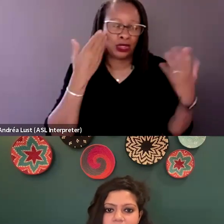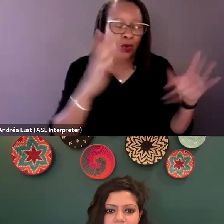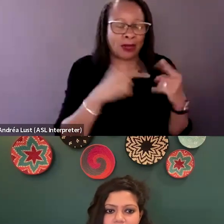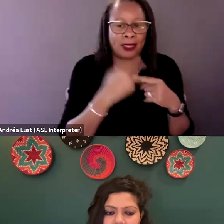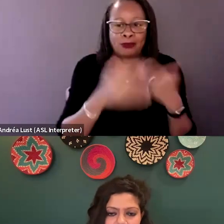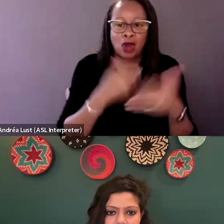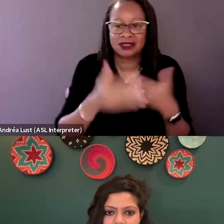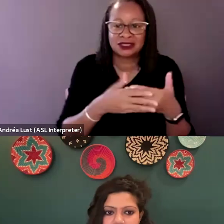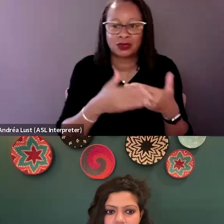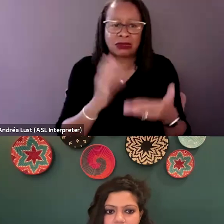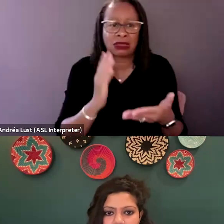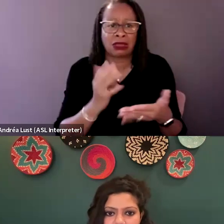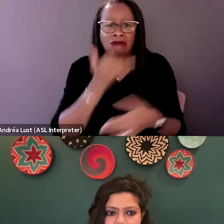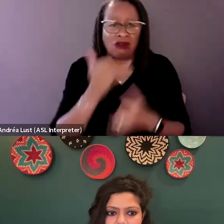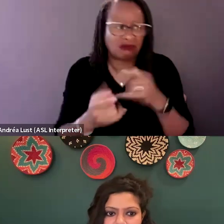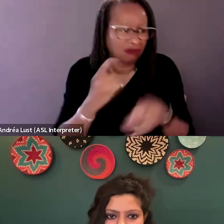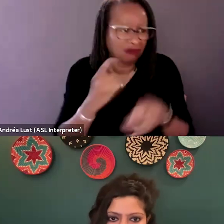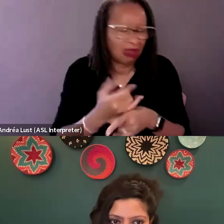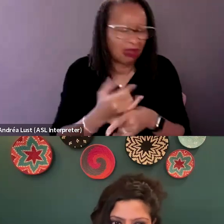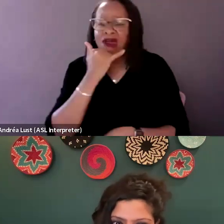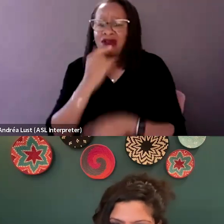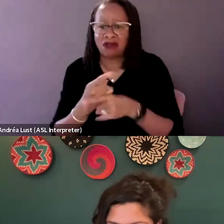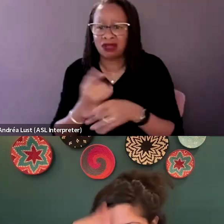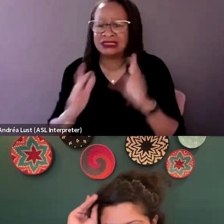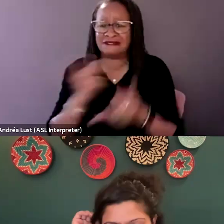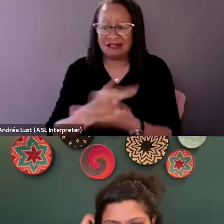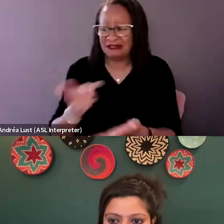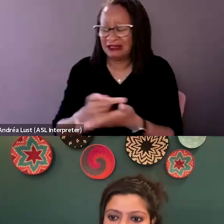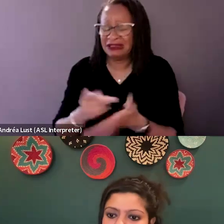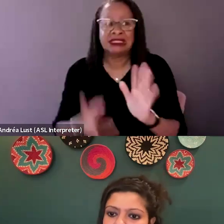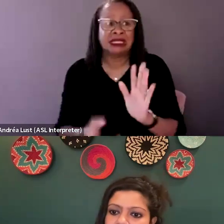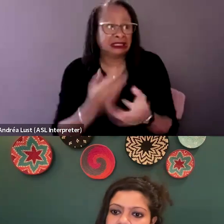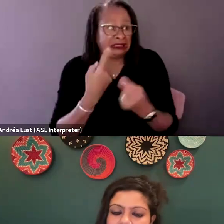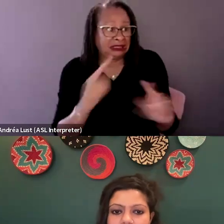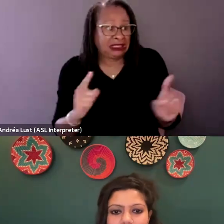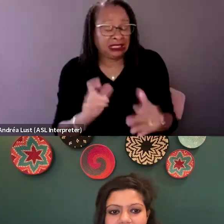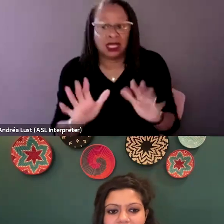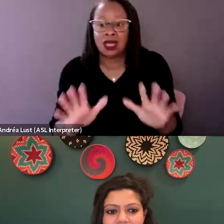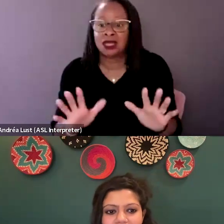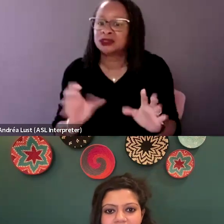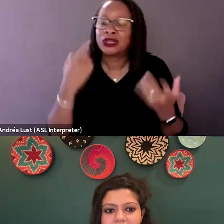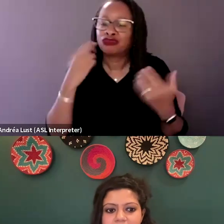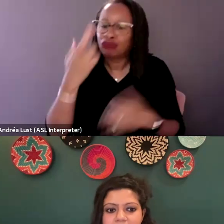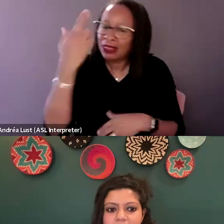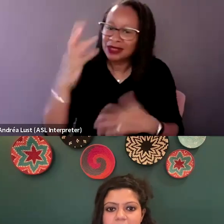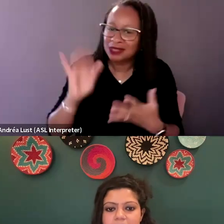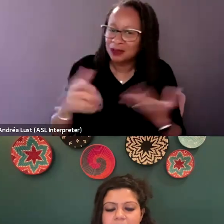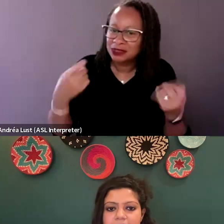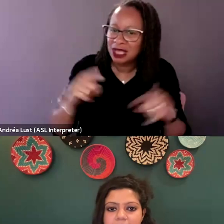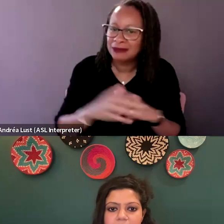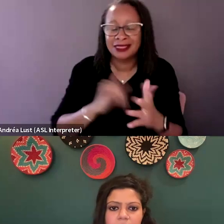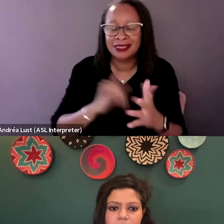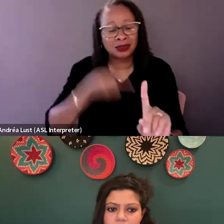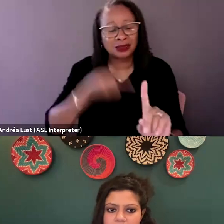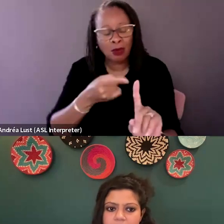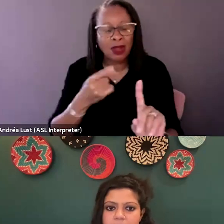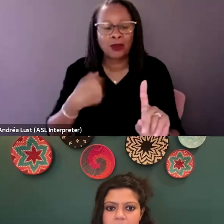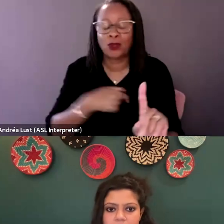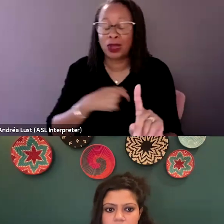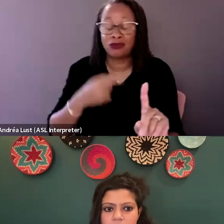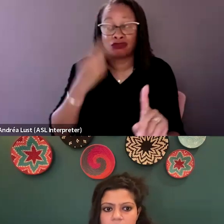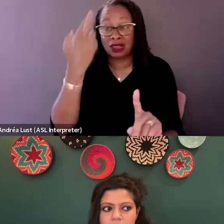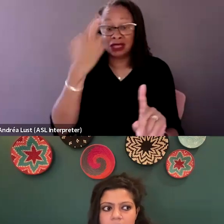time, it became apparent that there is this information out there. There is a world out there, and one must know